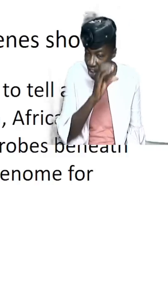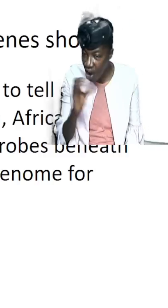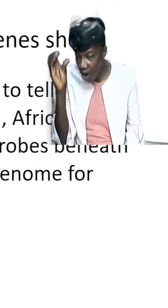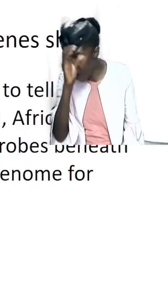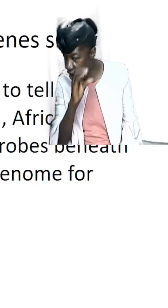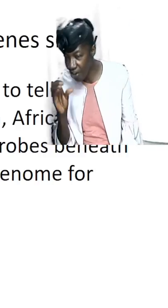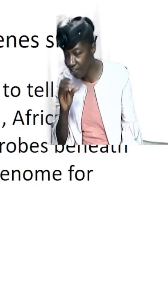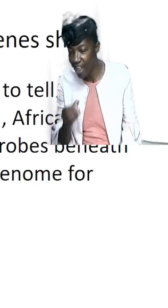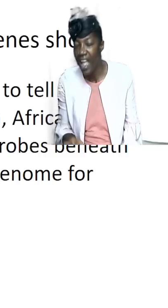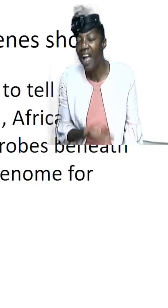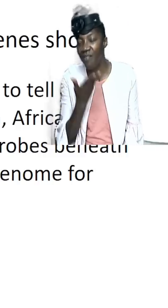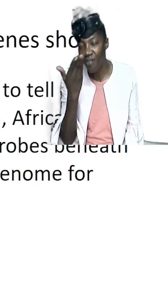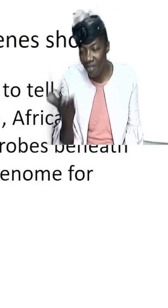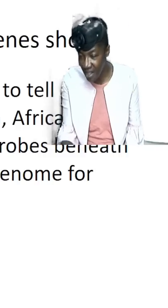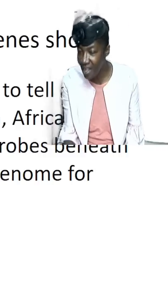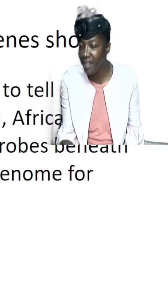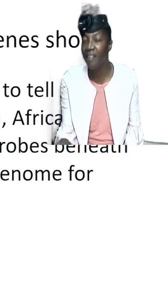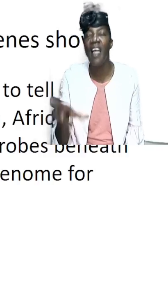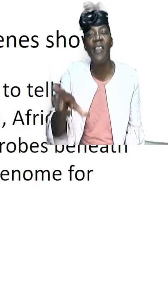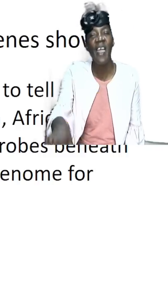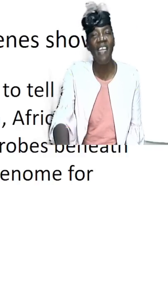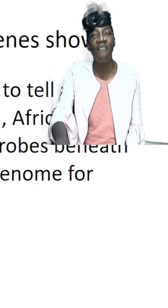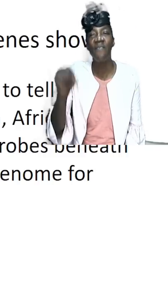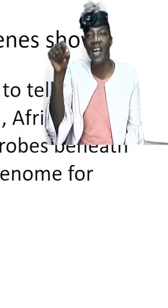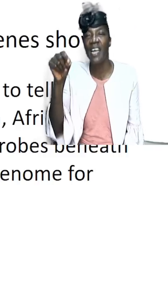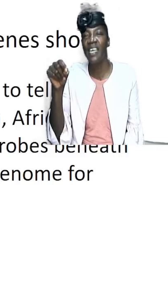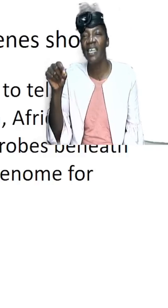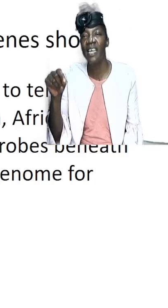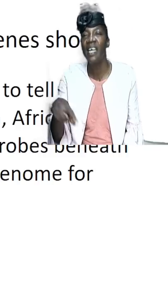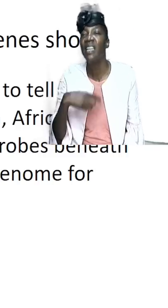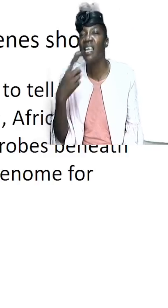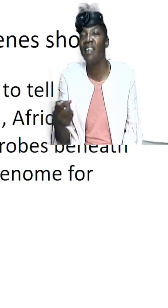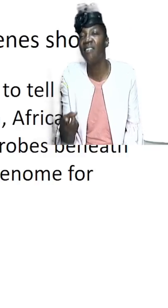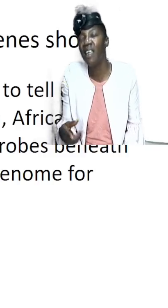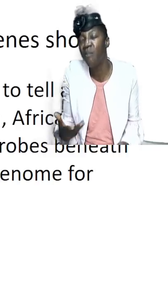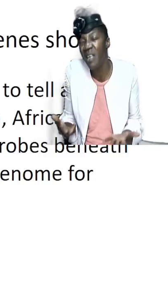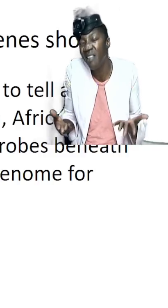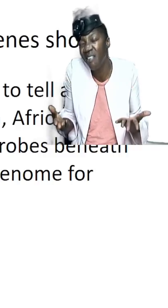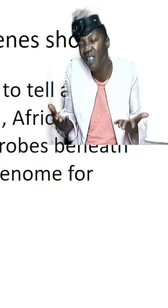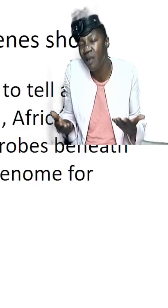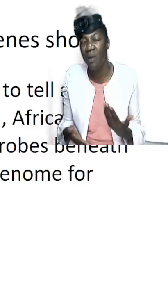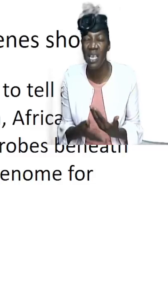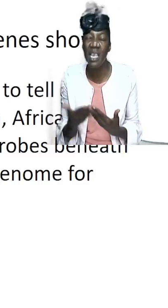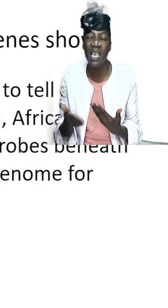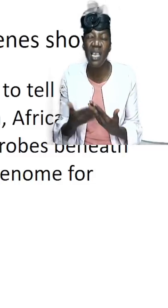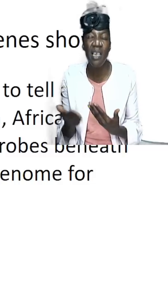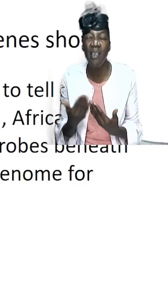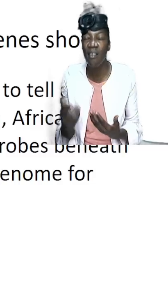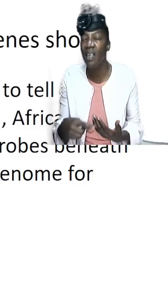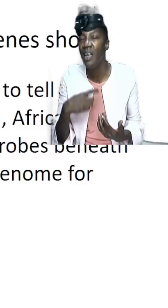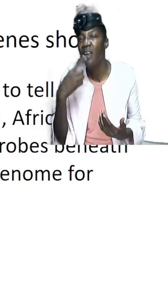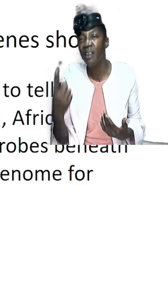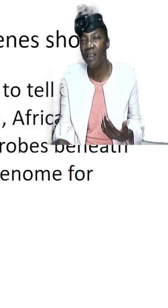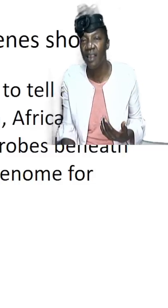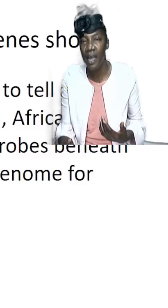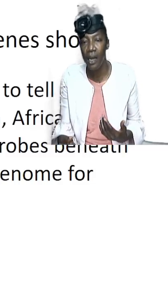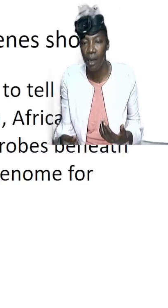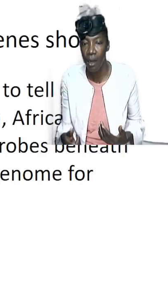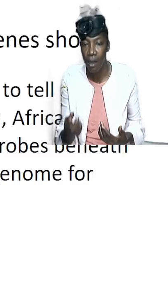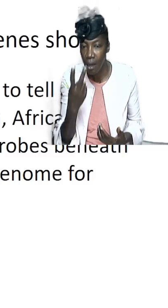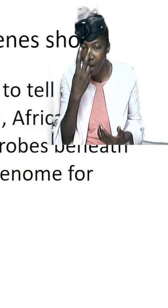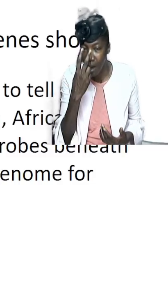their findings. They say that while it may seem easy to tell at a